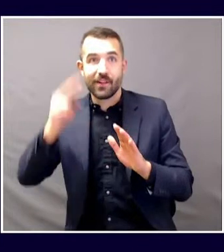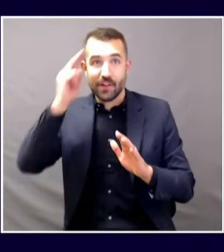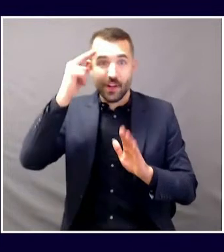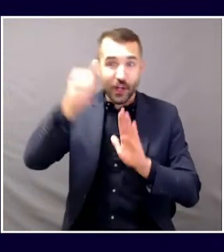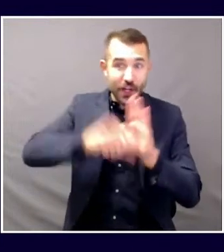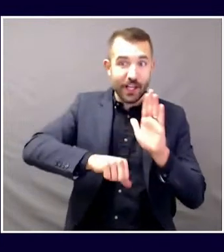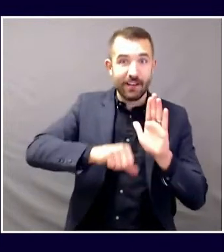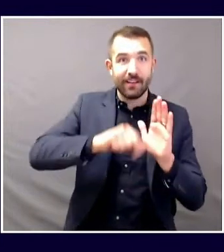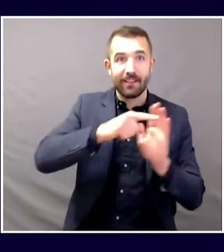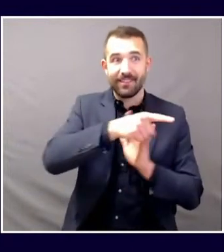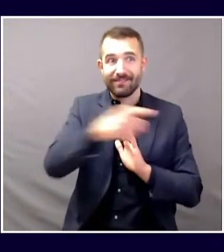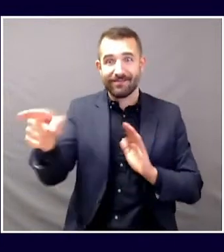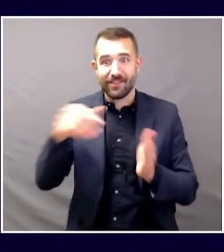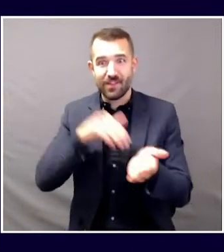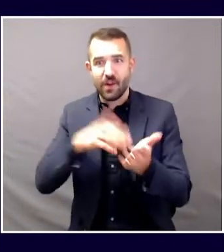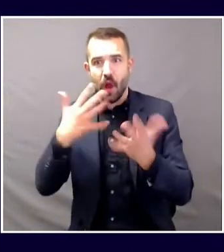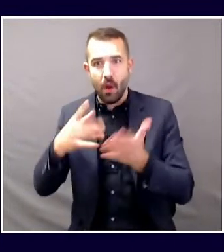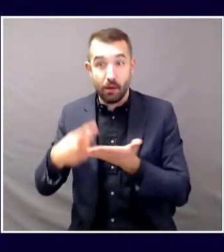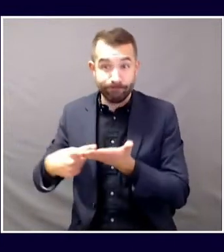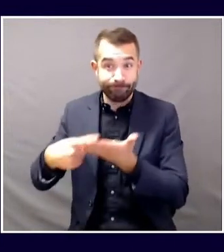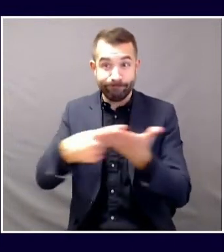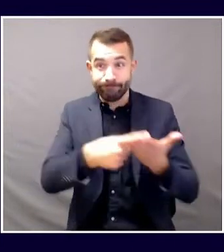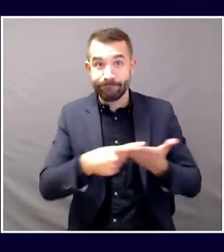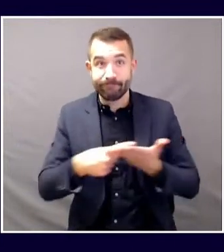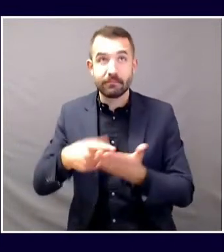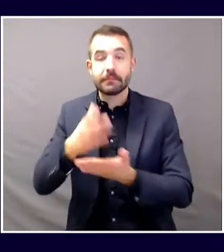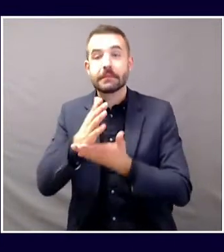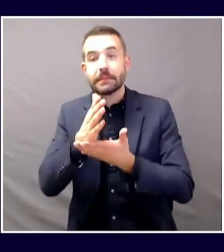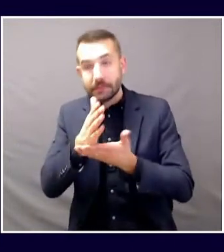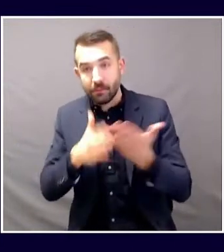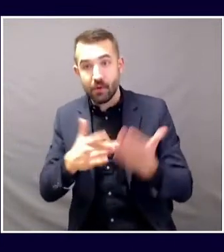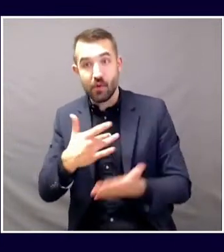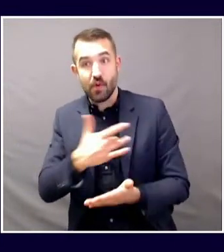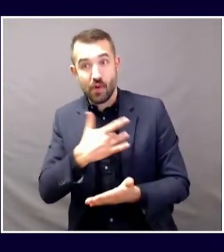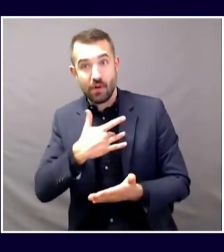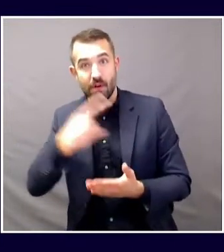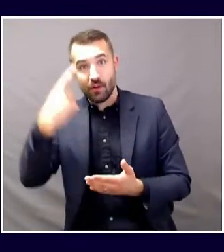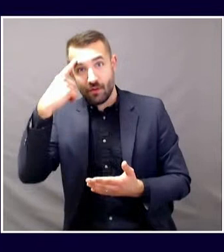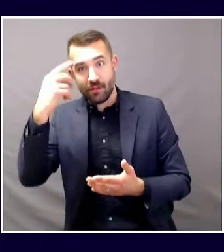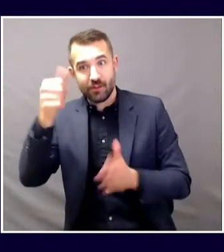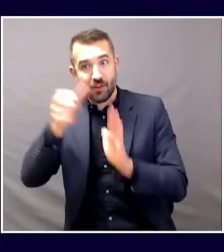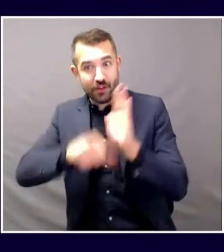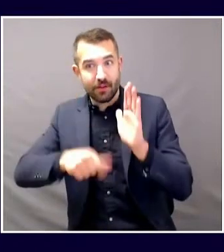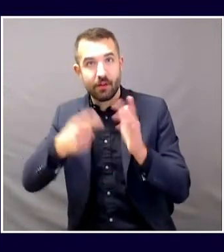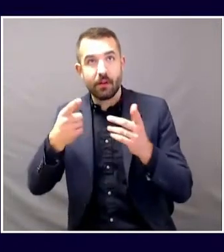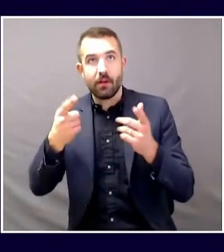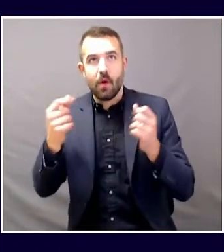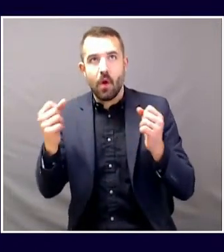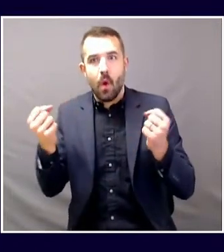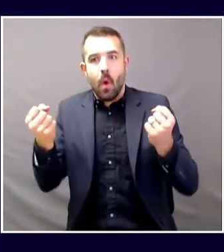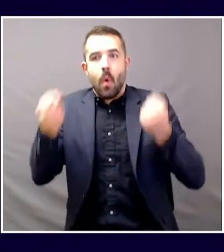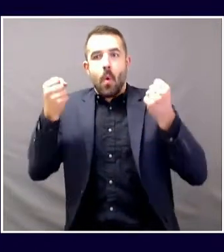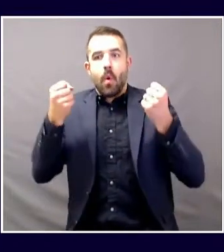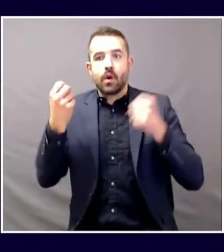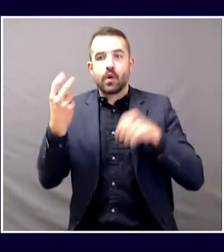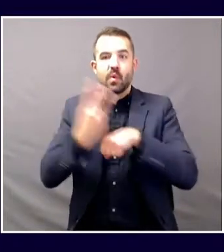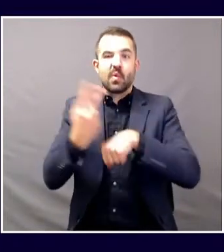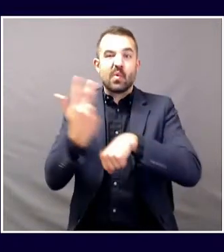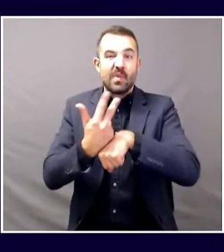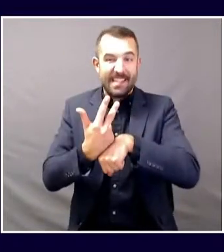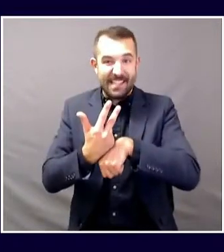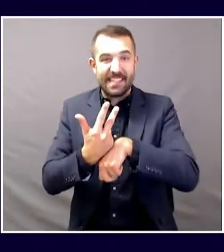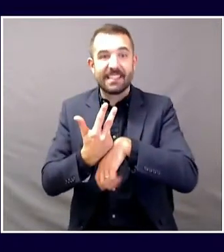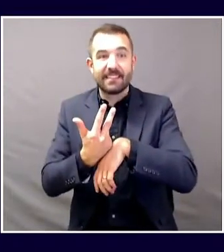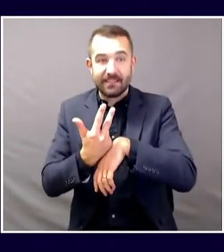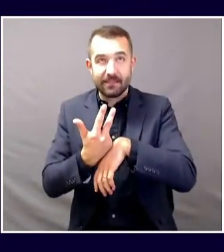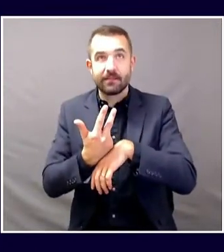put on hold in the neurosurgery and cardiac surgery world for a couple of days, but not many surgeries that you can put on hold